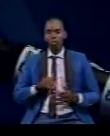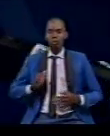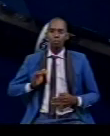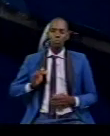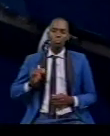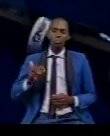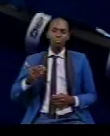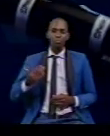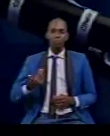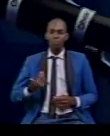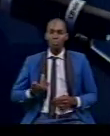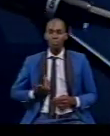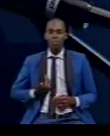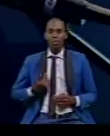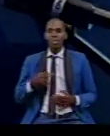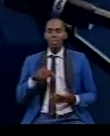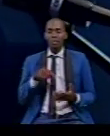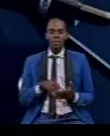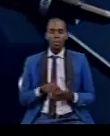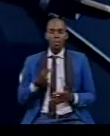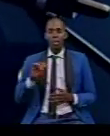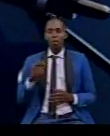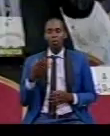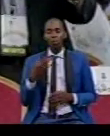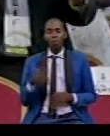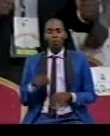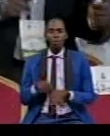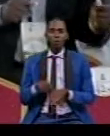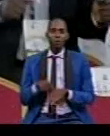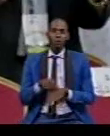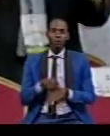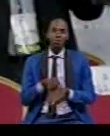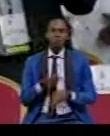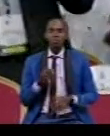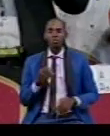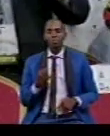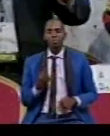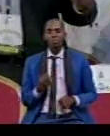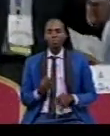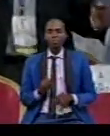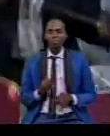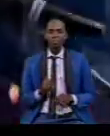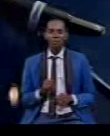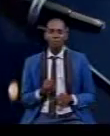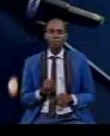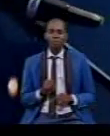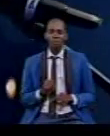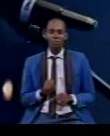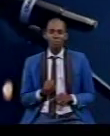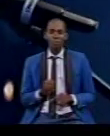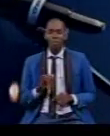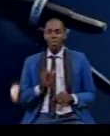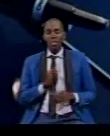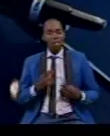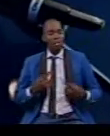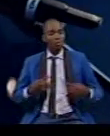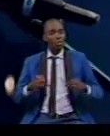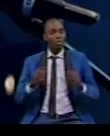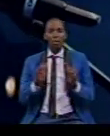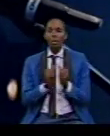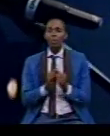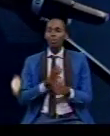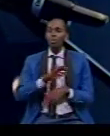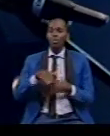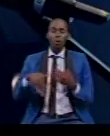kidney sicknesses, bone sicknesses, tissue sicknesses. Lord, give me complete cure.